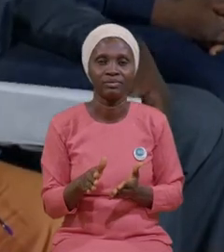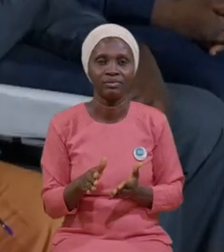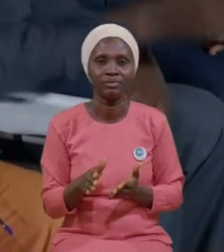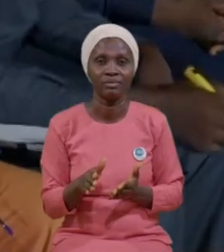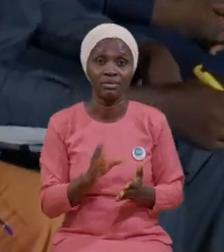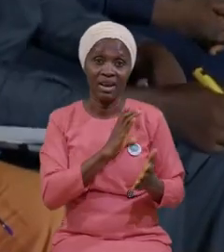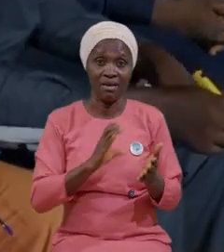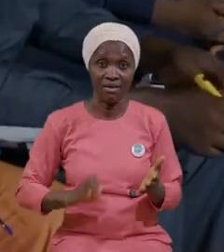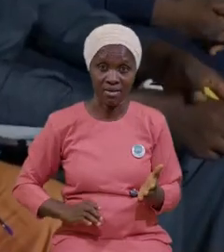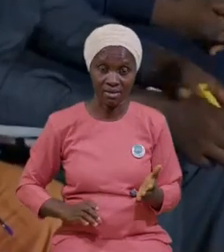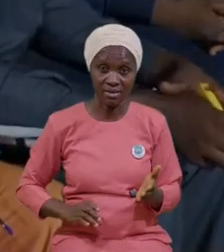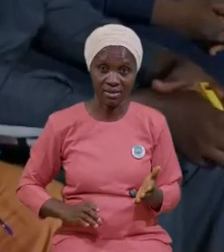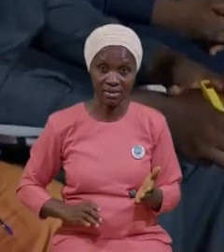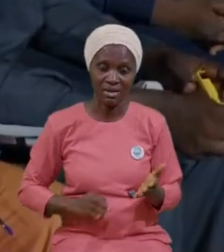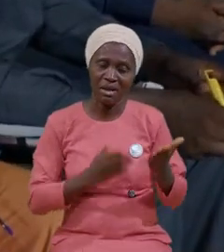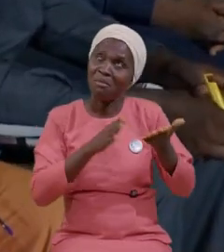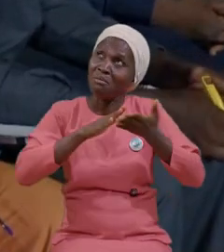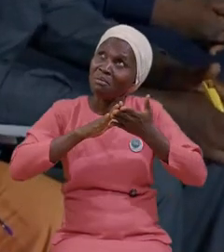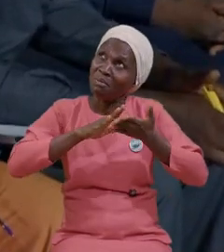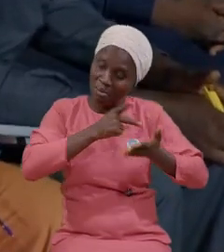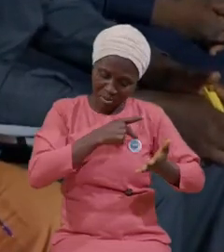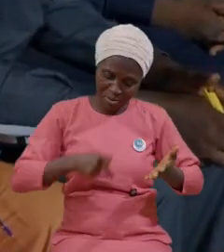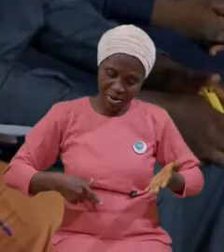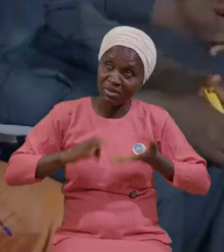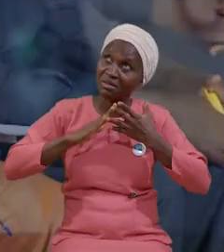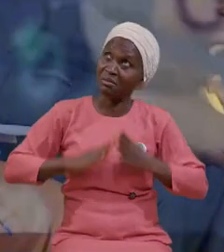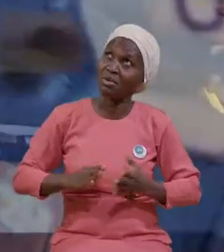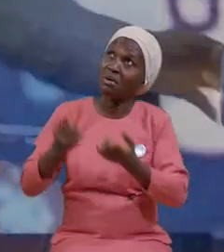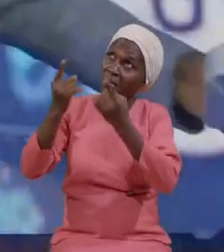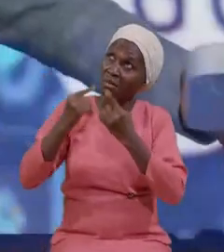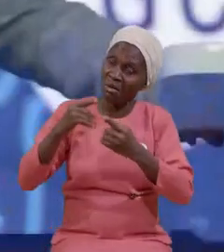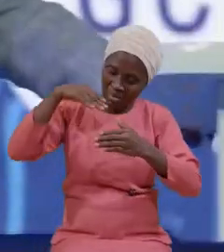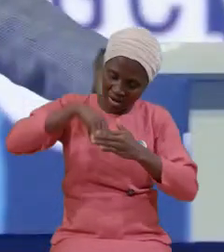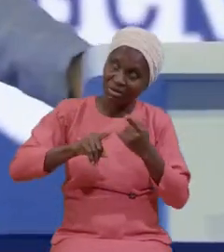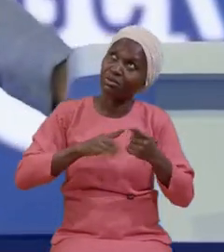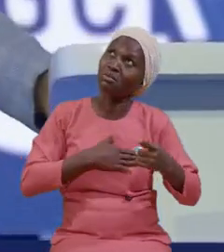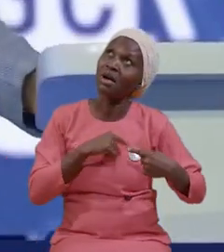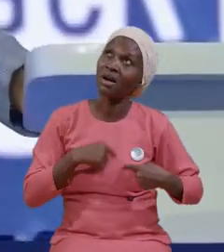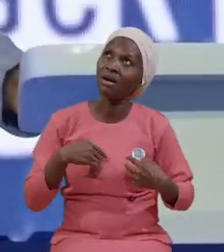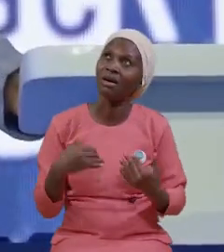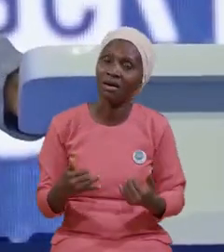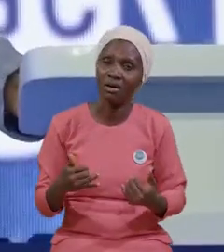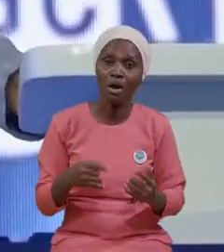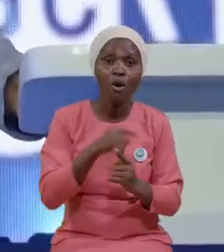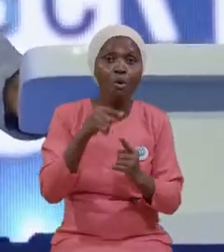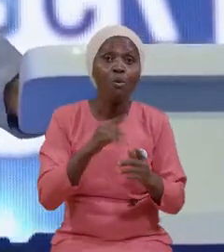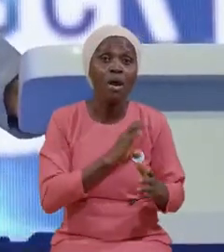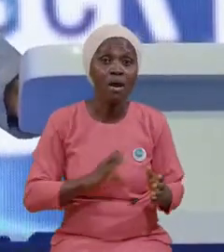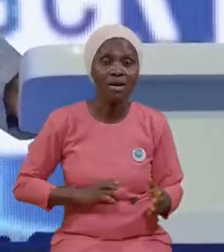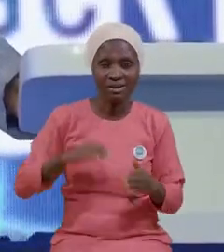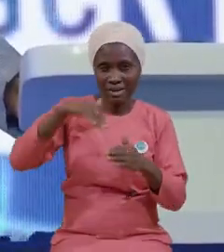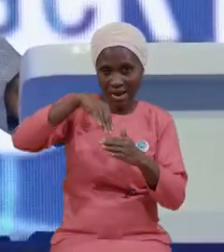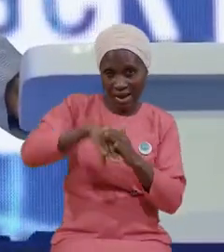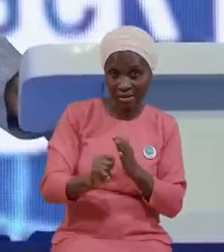Christ, Prince of Peace, enter into my heart. When Christ enters your